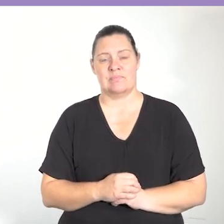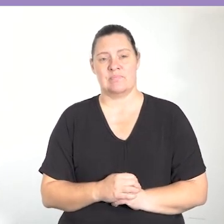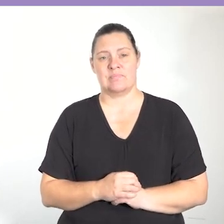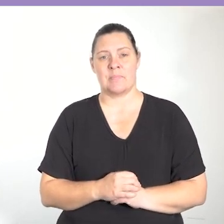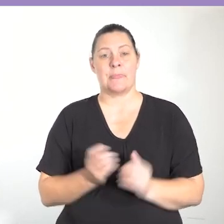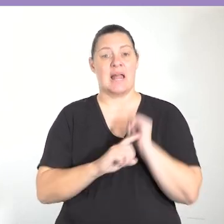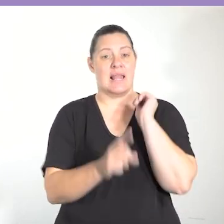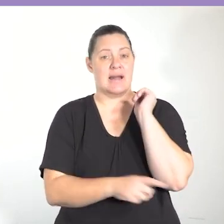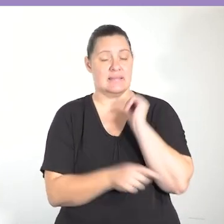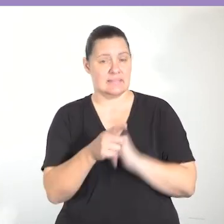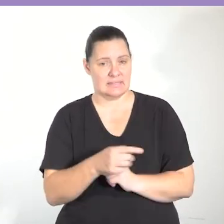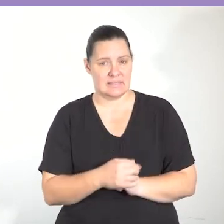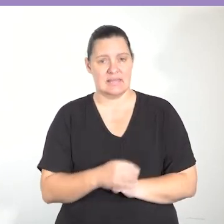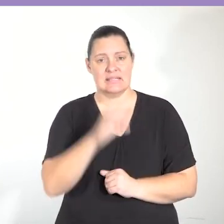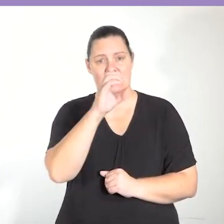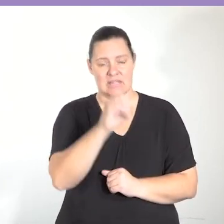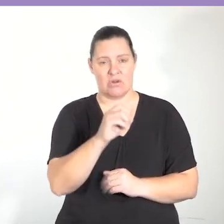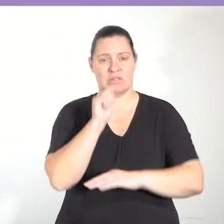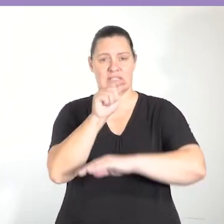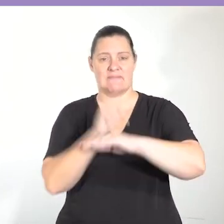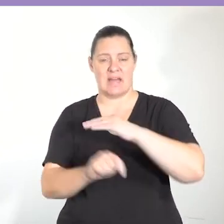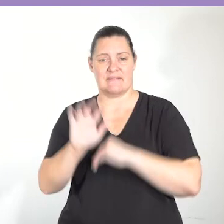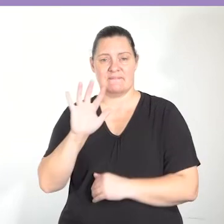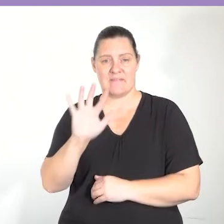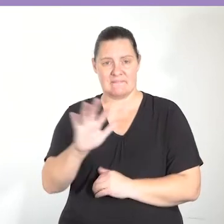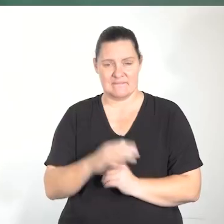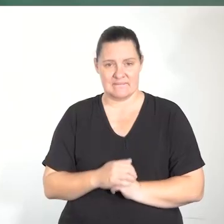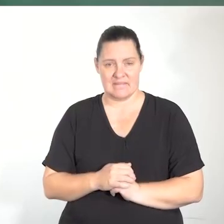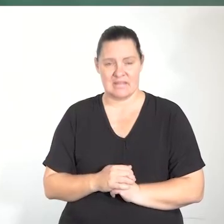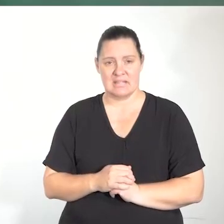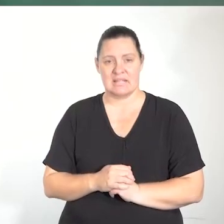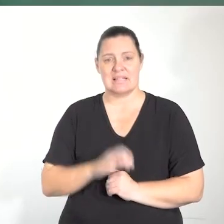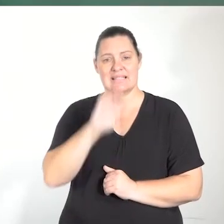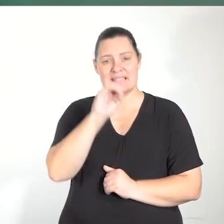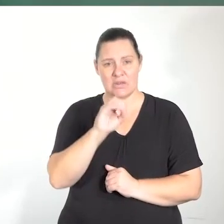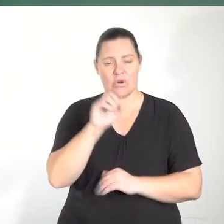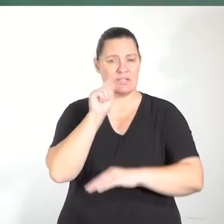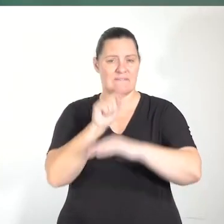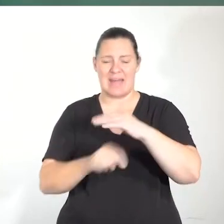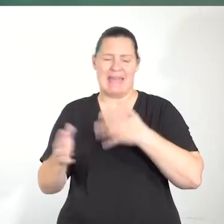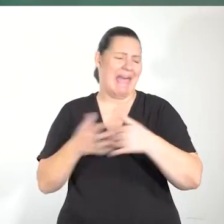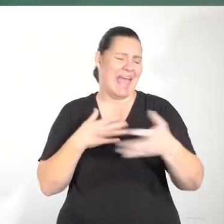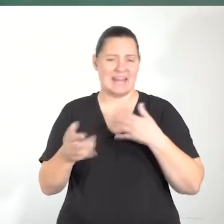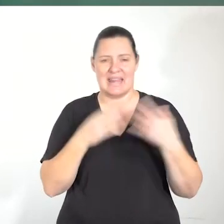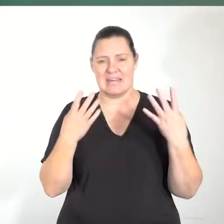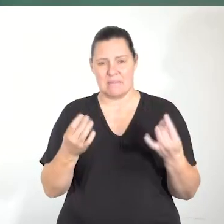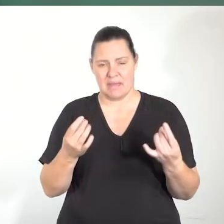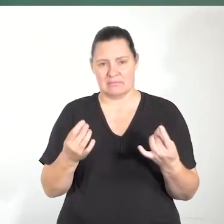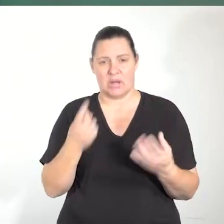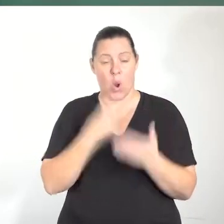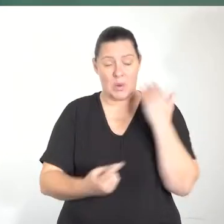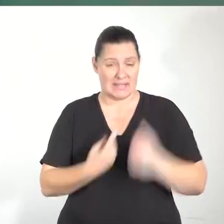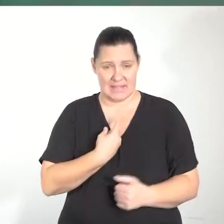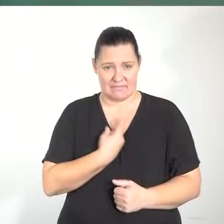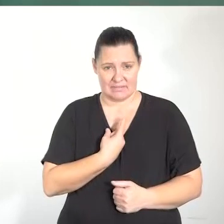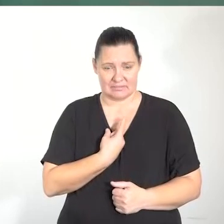And the last one there is 0 divided by 5. Again, 0 divided by any number except for itself.